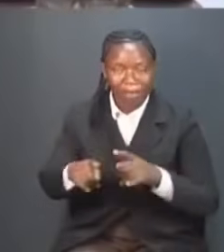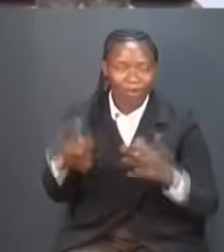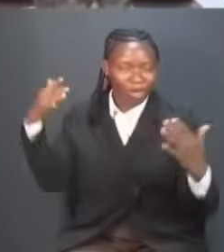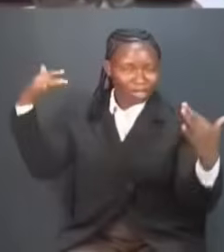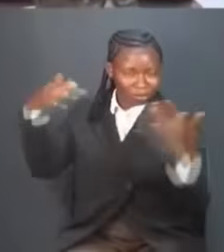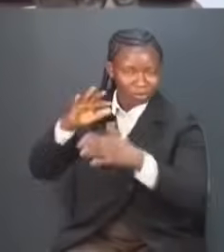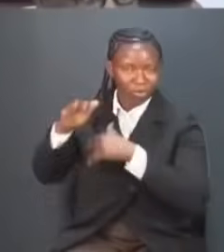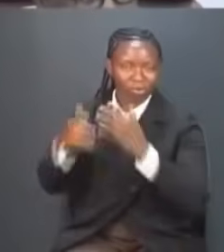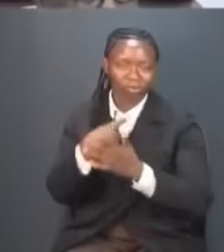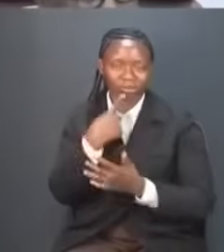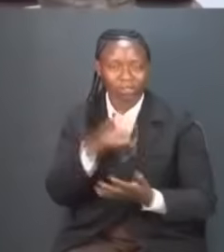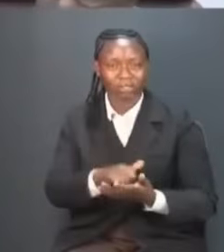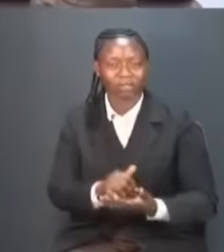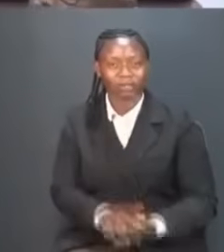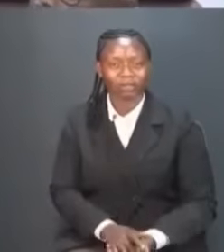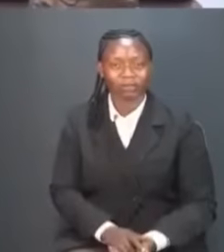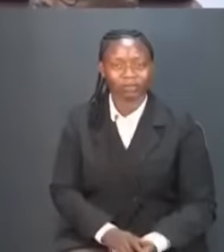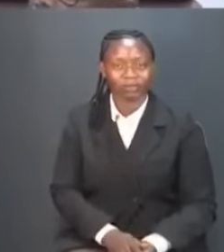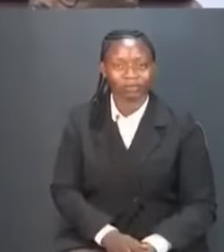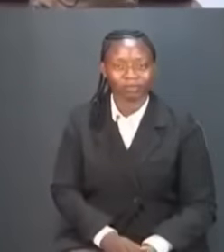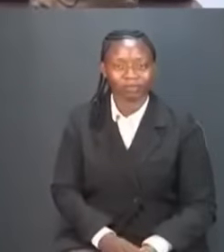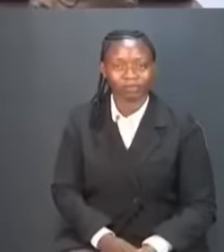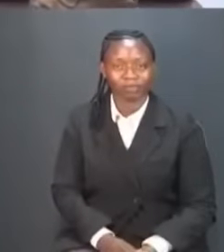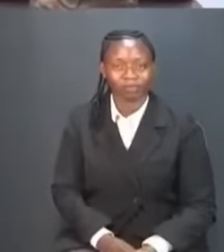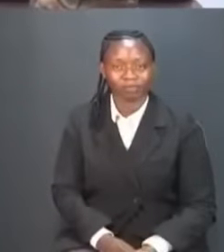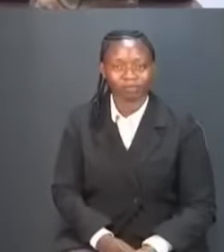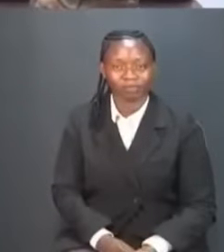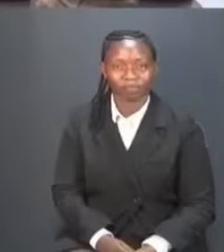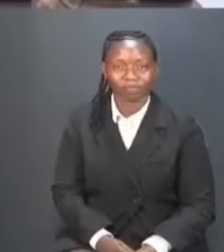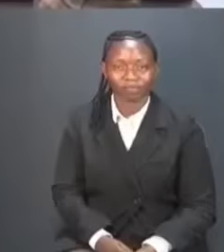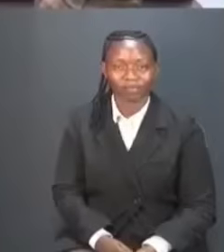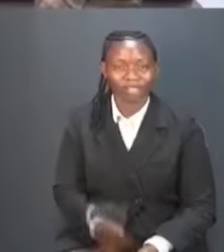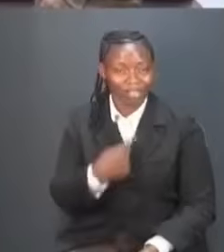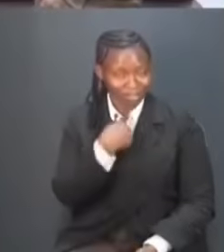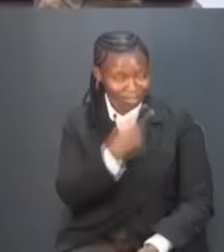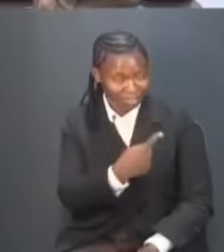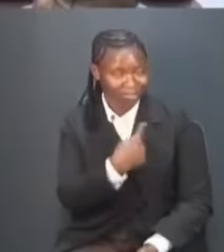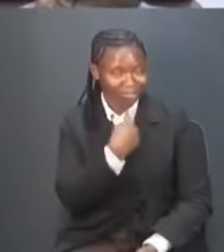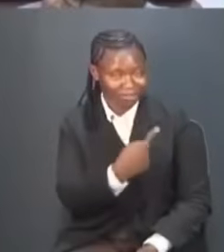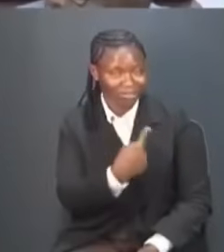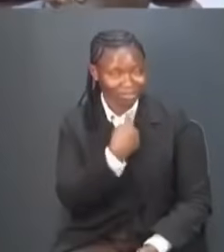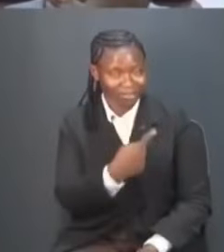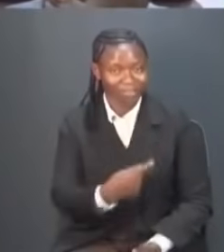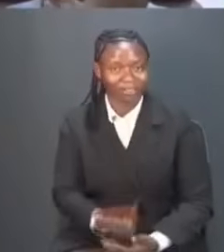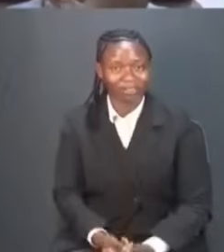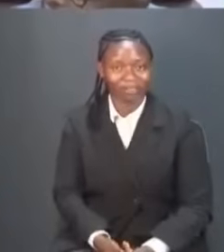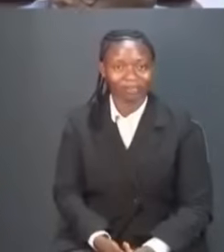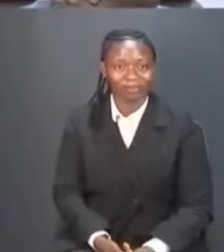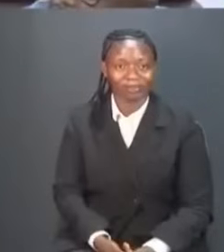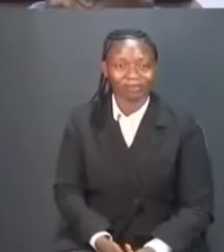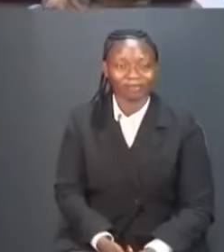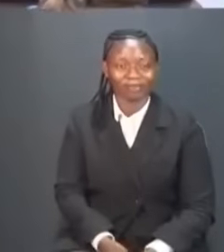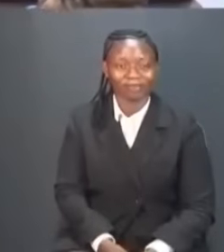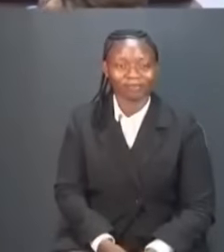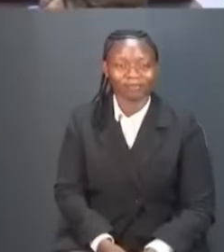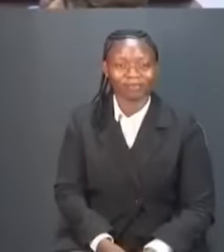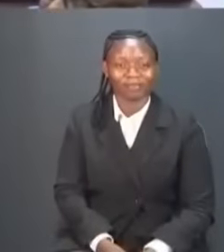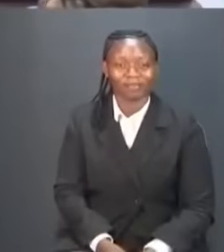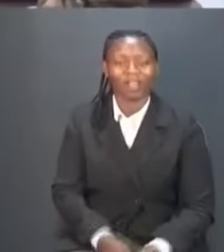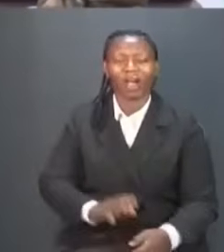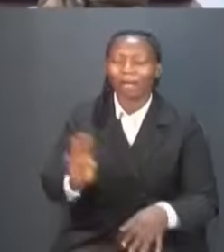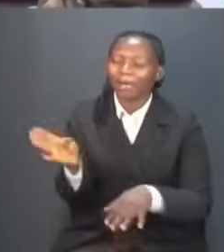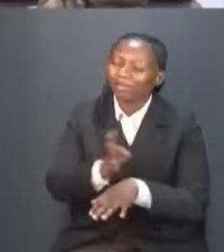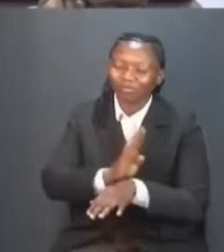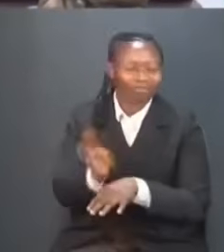say. Yes. Say that. Say it. Say it. Say it. He has been